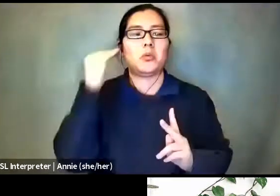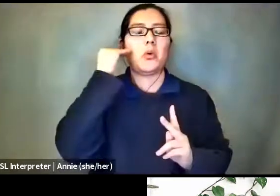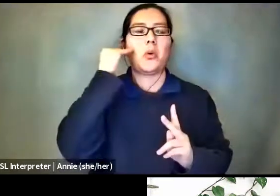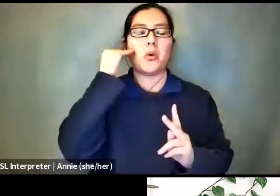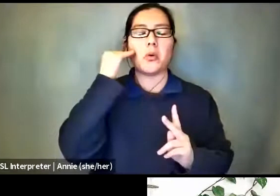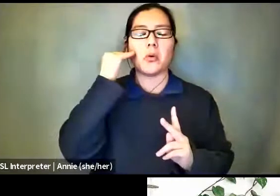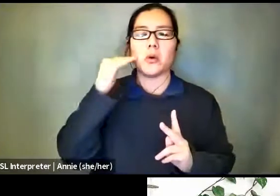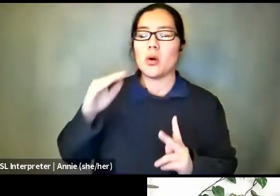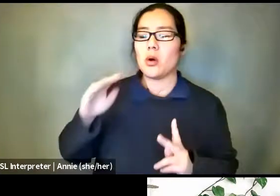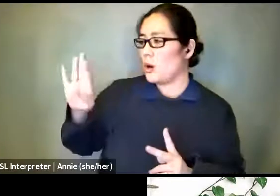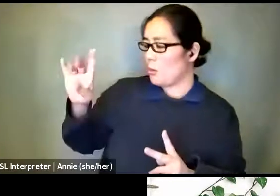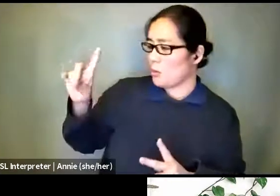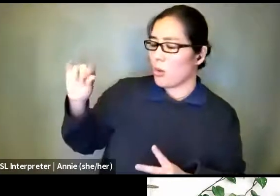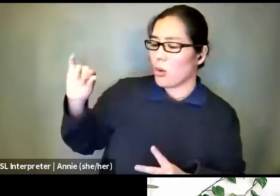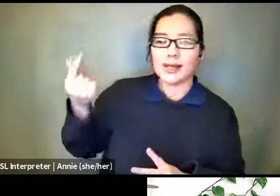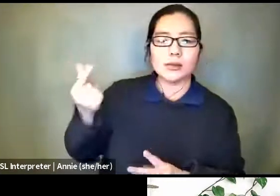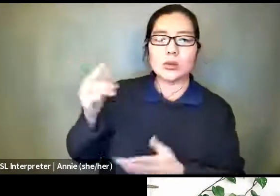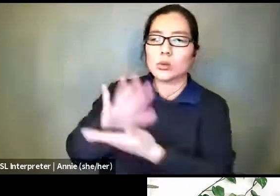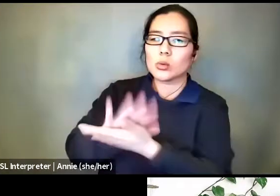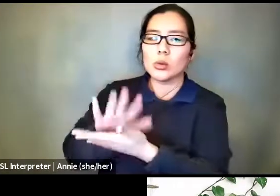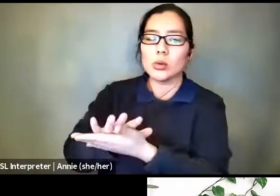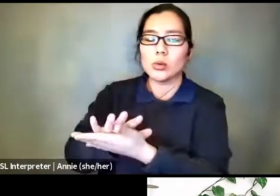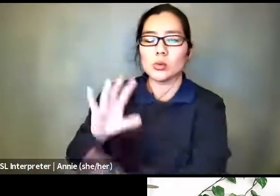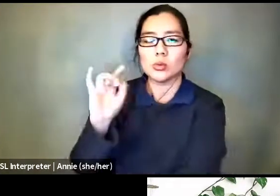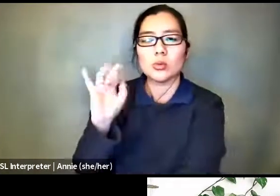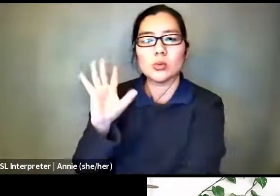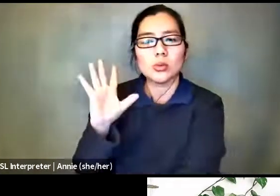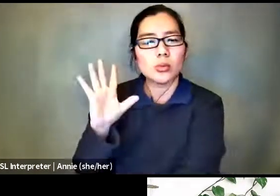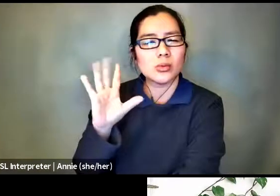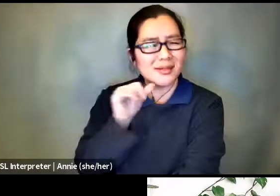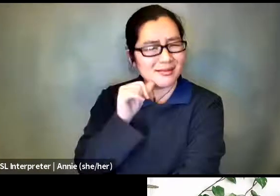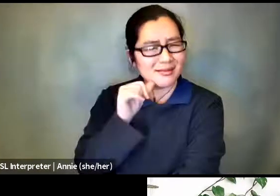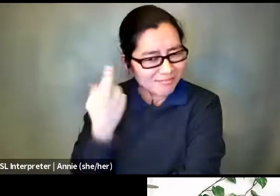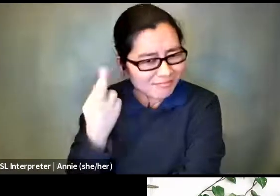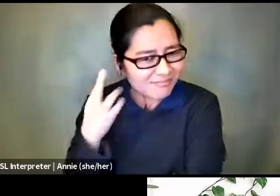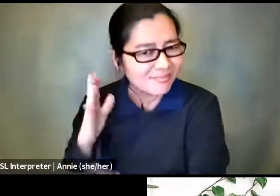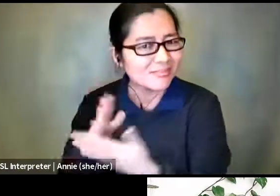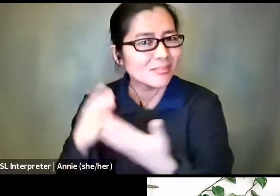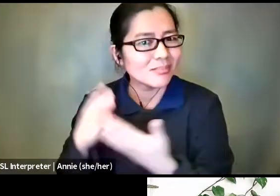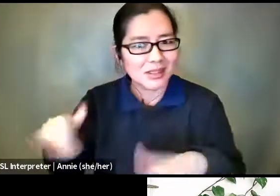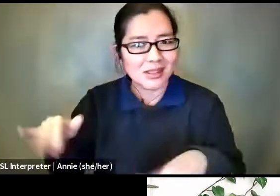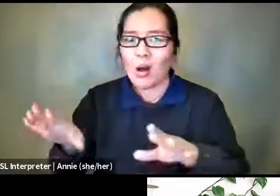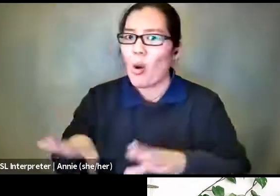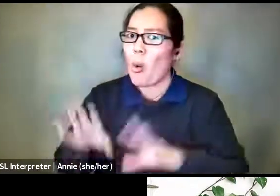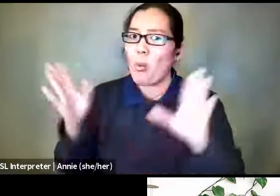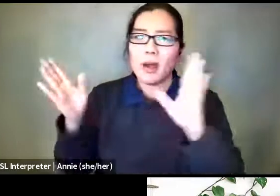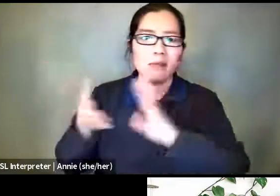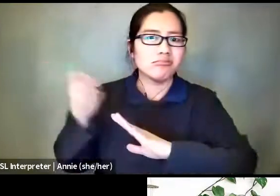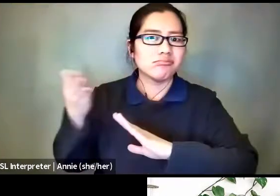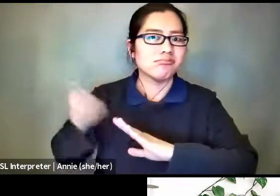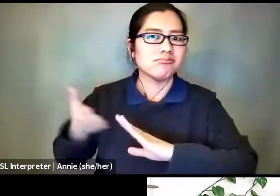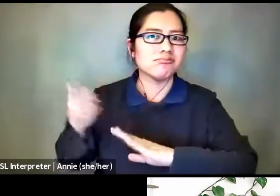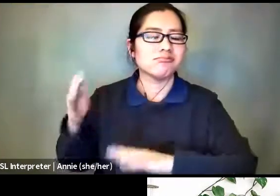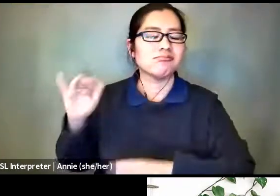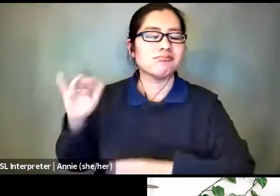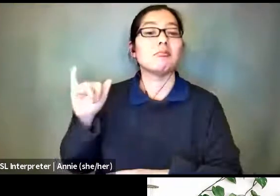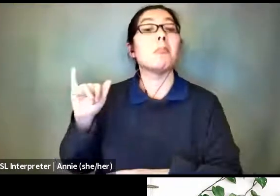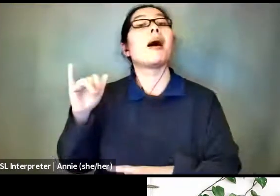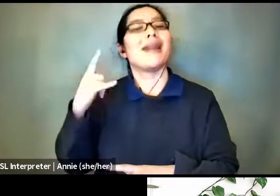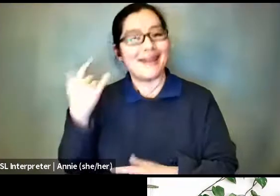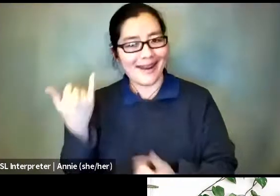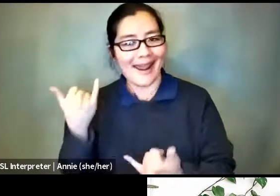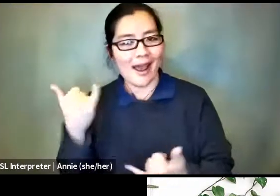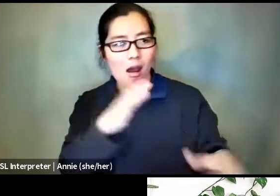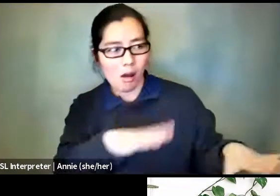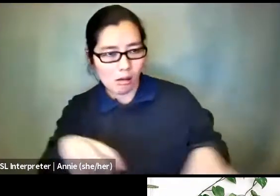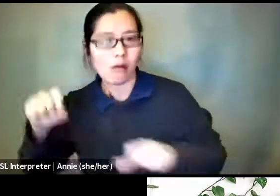boarding schools. I didn't realize some were still open and in operation, but now by Native people. But even